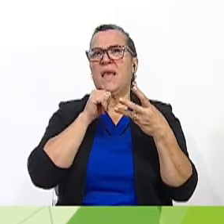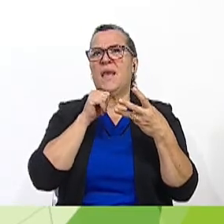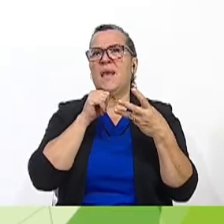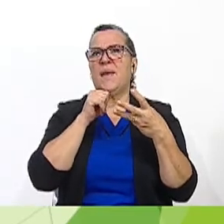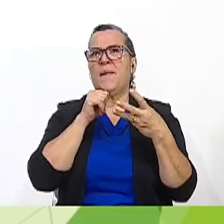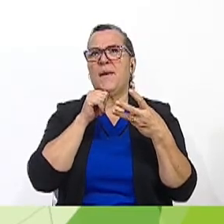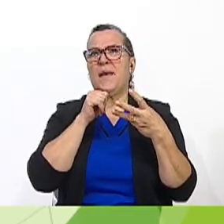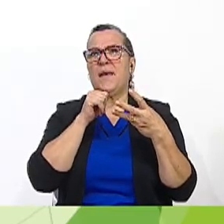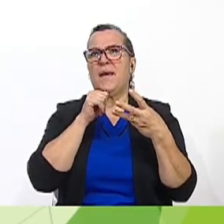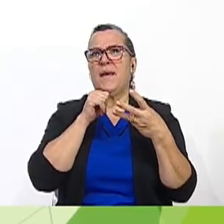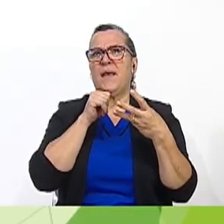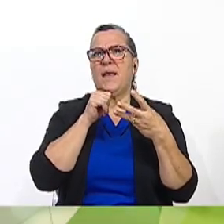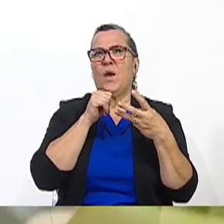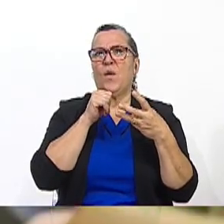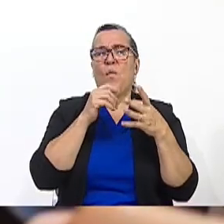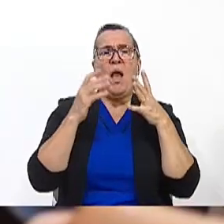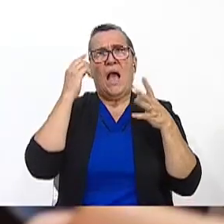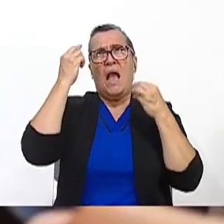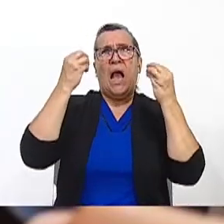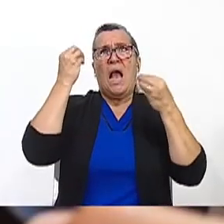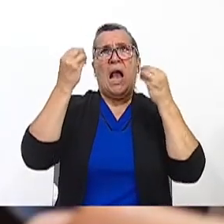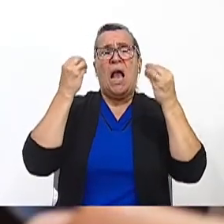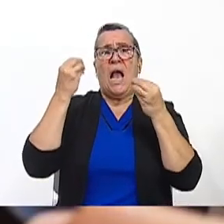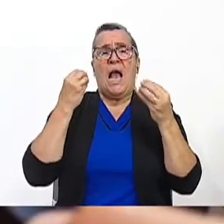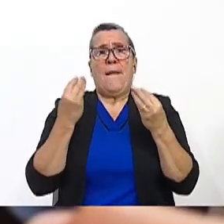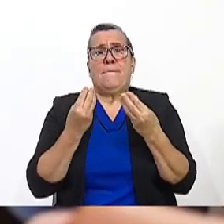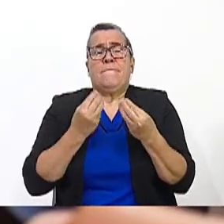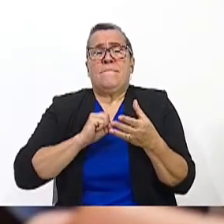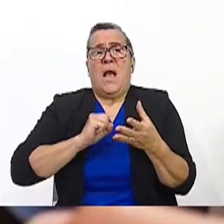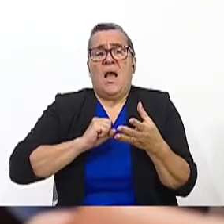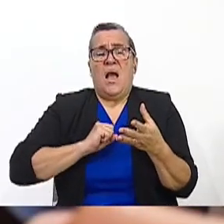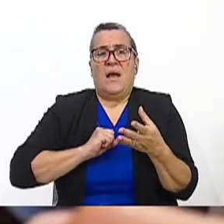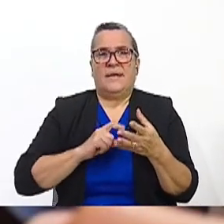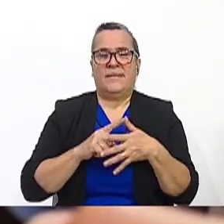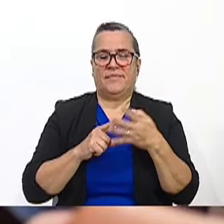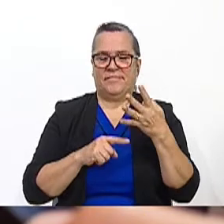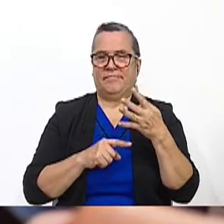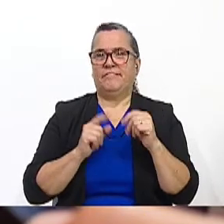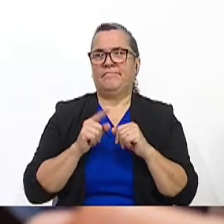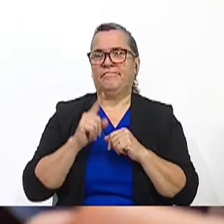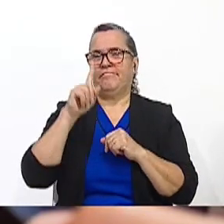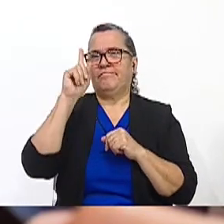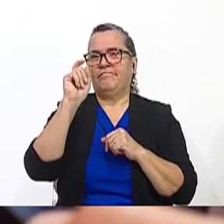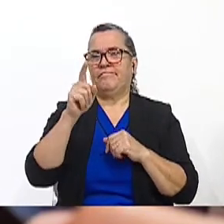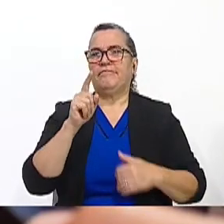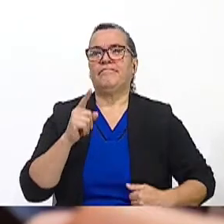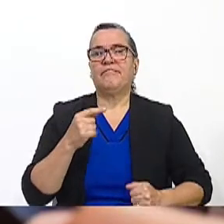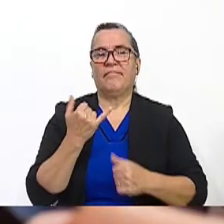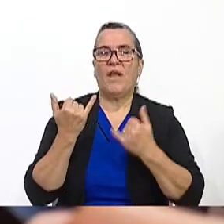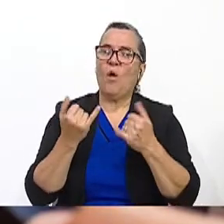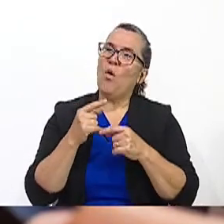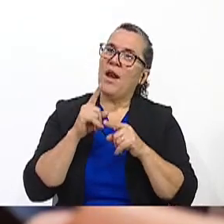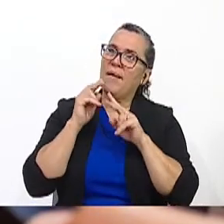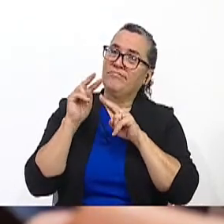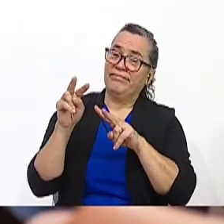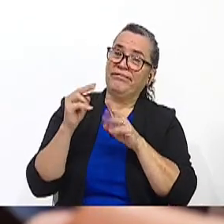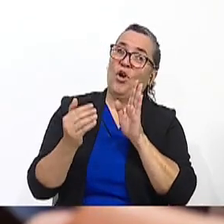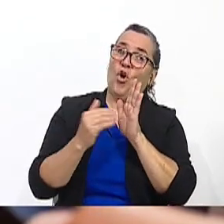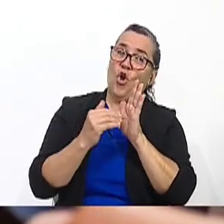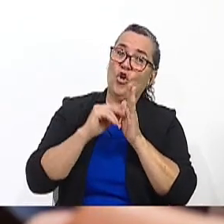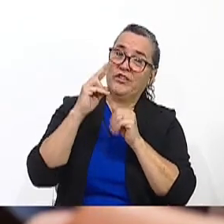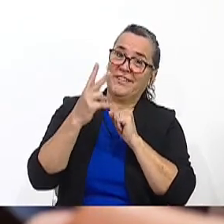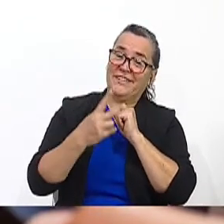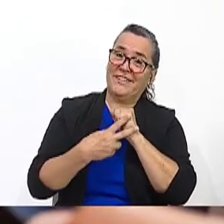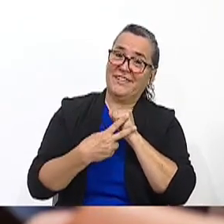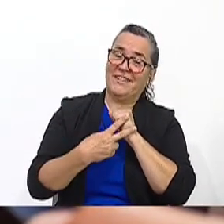Impaired thinking and panic. Okay. Now you know the questions. So we are going to watch the video for the second